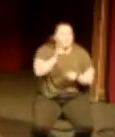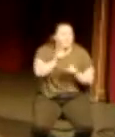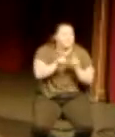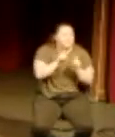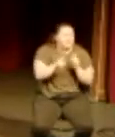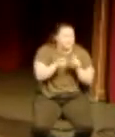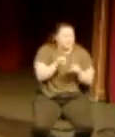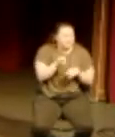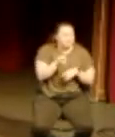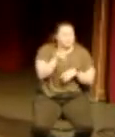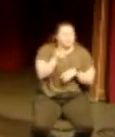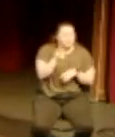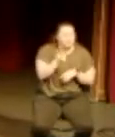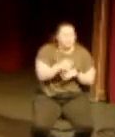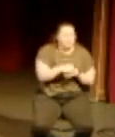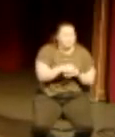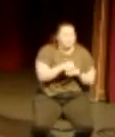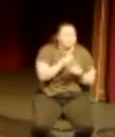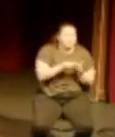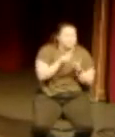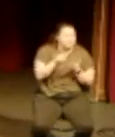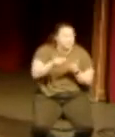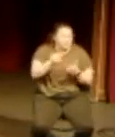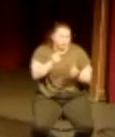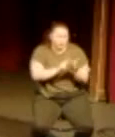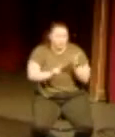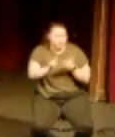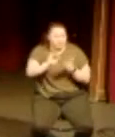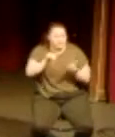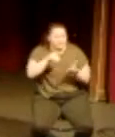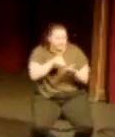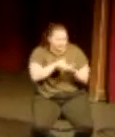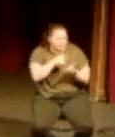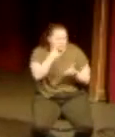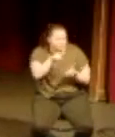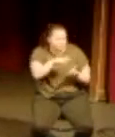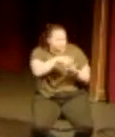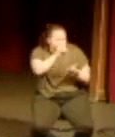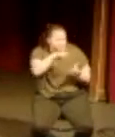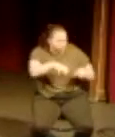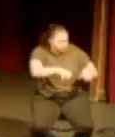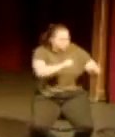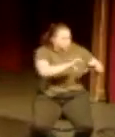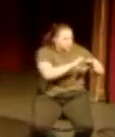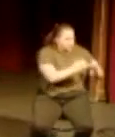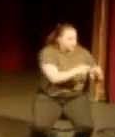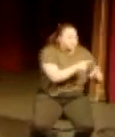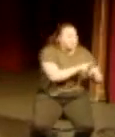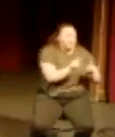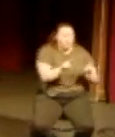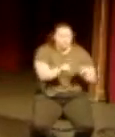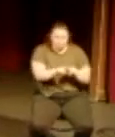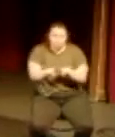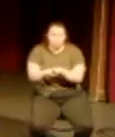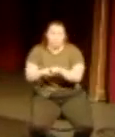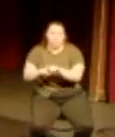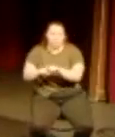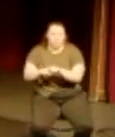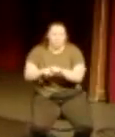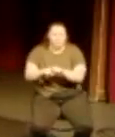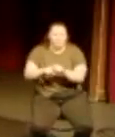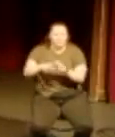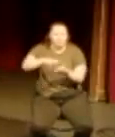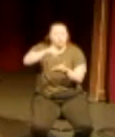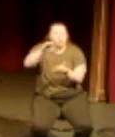not only the university center for students to take their classes, but also an adjoining student